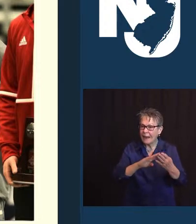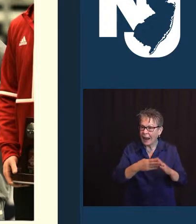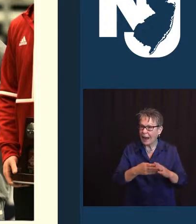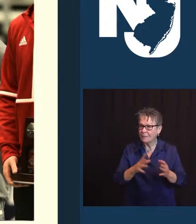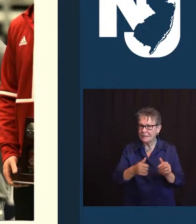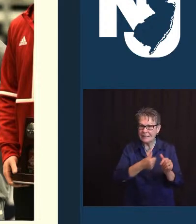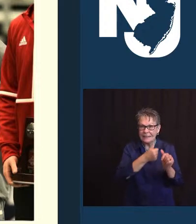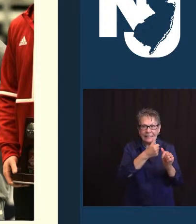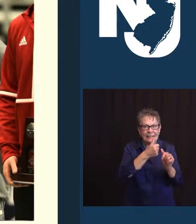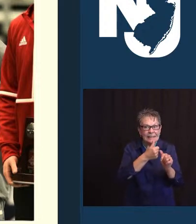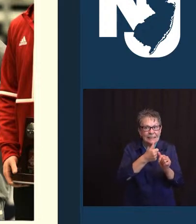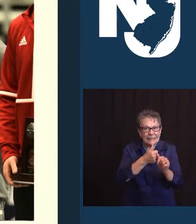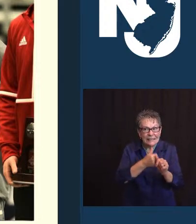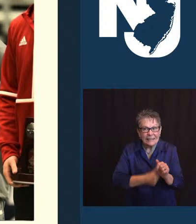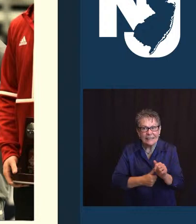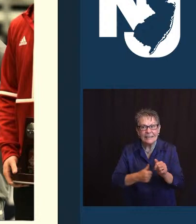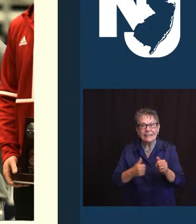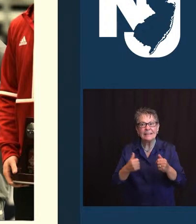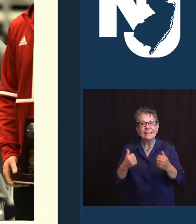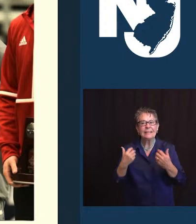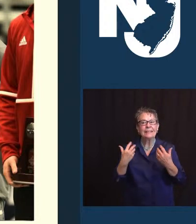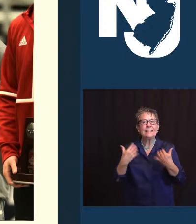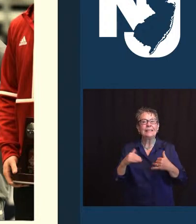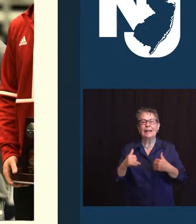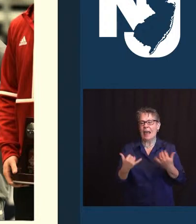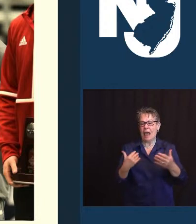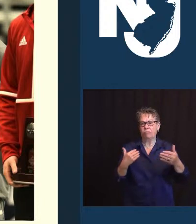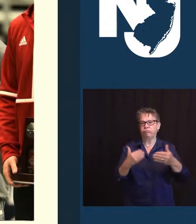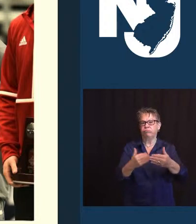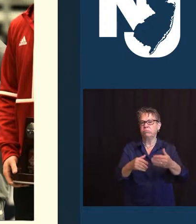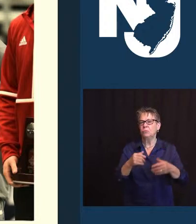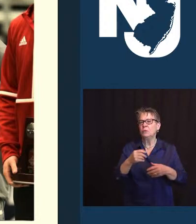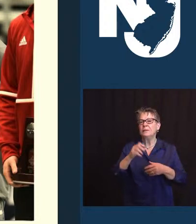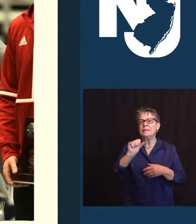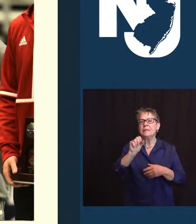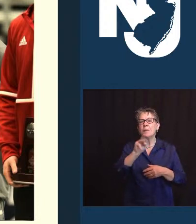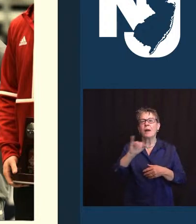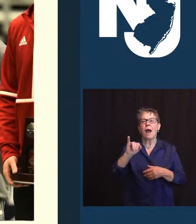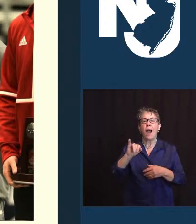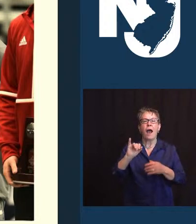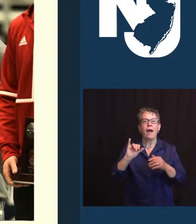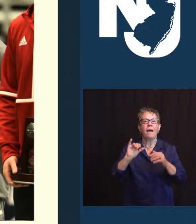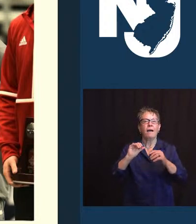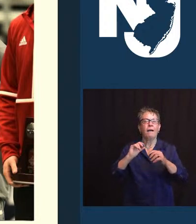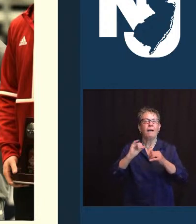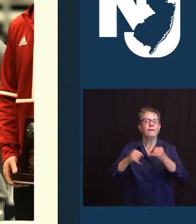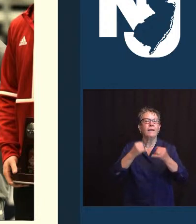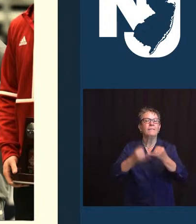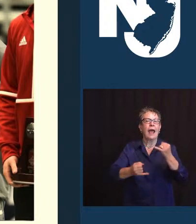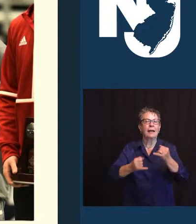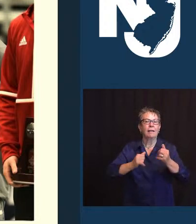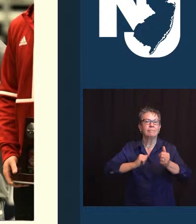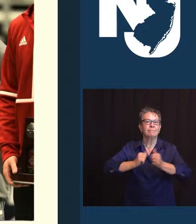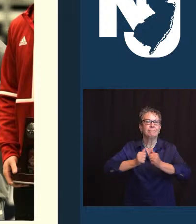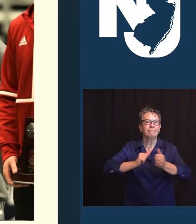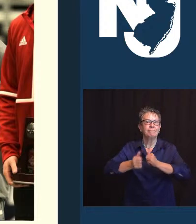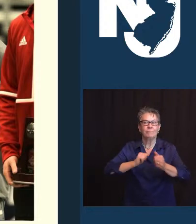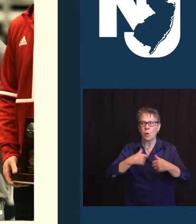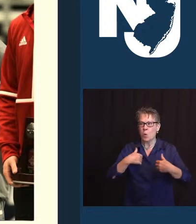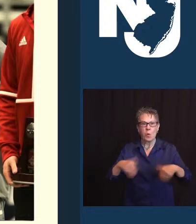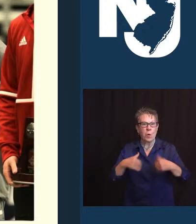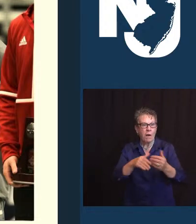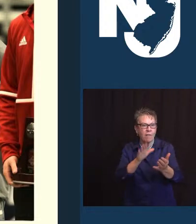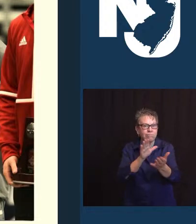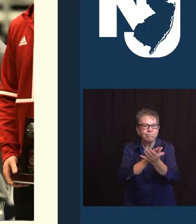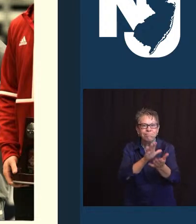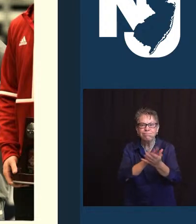We send our congratulations to the 3 of those guys, to the team, and to head coach, who's one of the greats in the business, Scott Goodell, on a tremendous